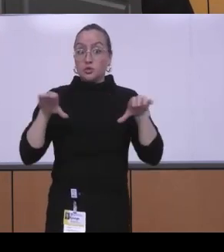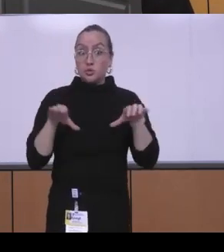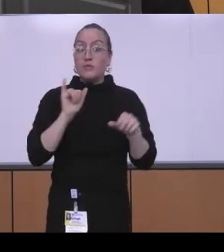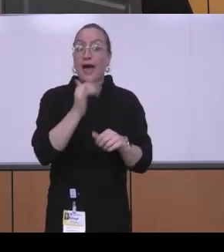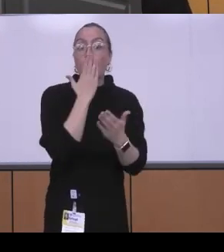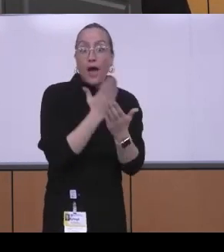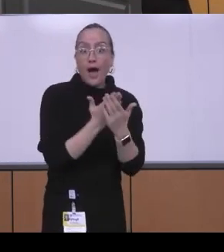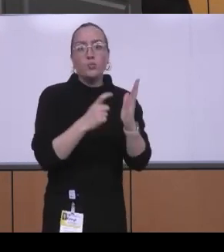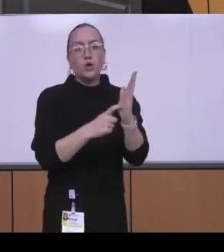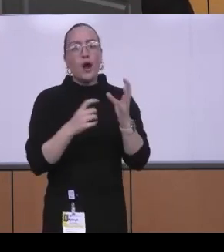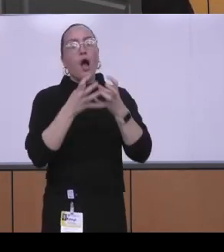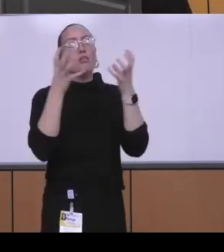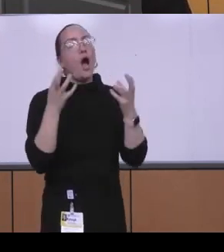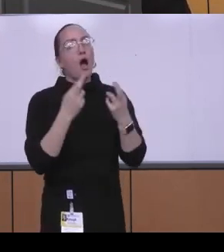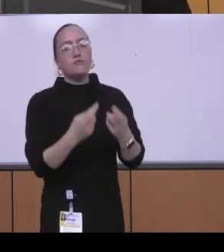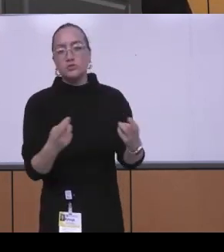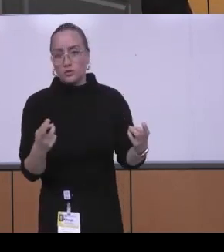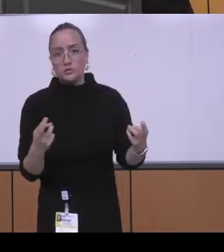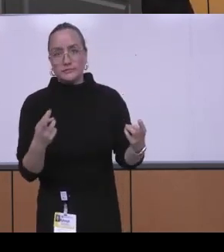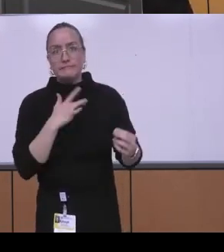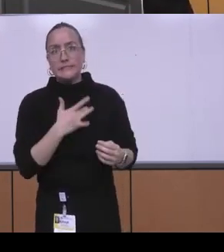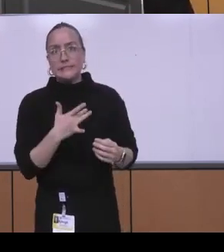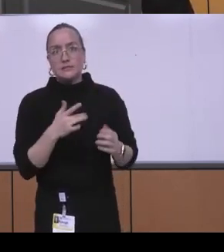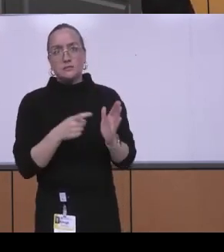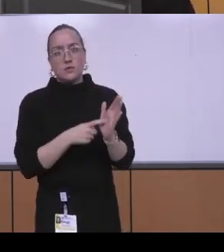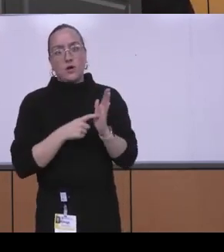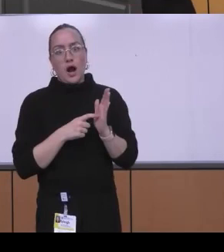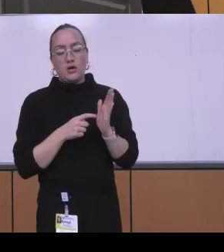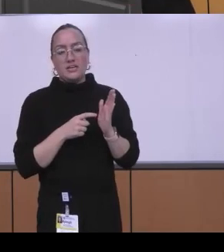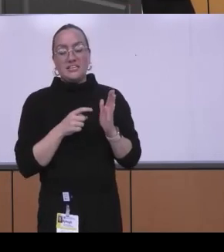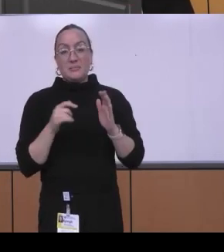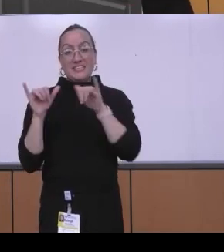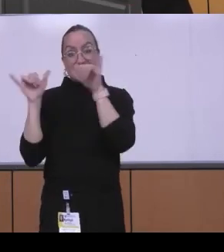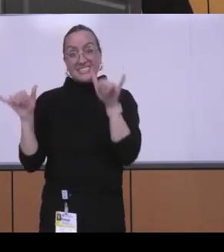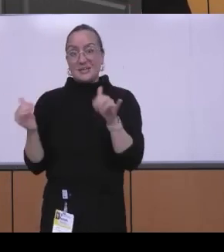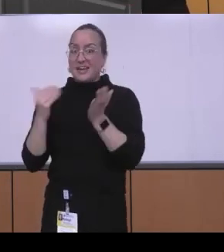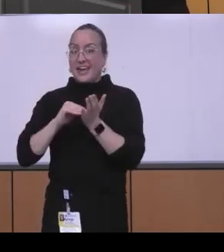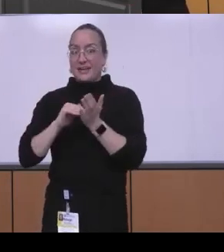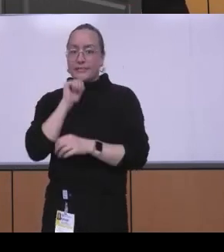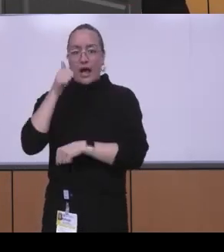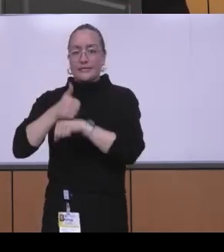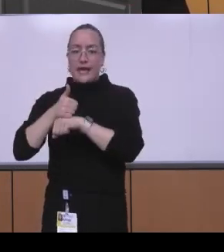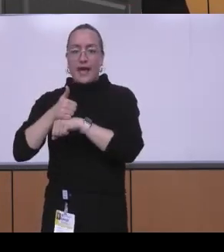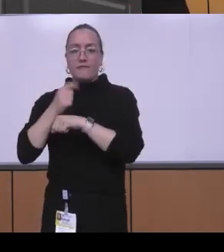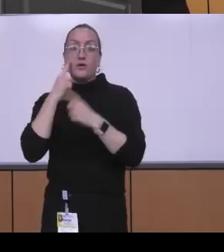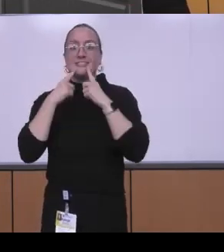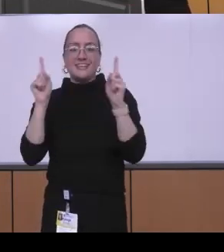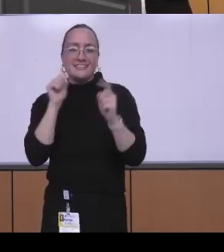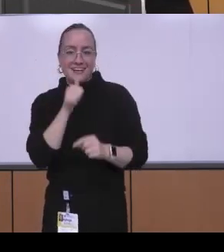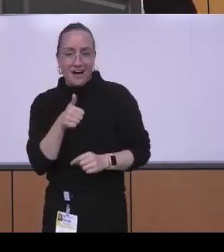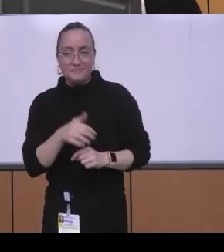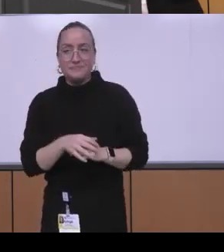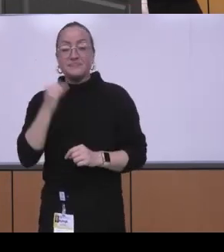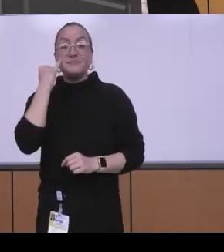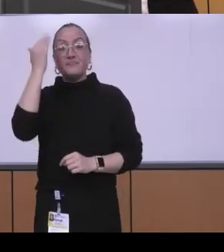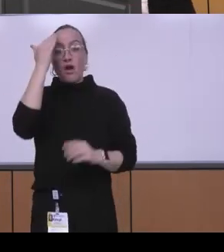require a huge amount of resources and the system is actually not really set up for that. But things that actually preserve families and we know